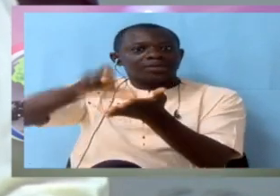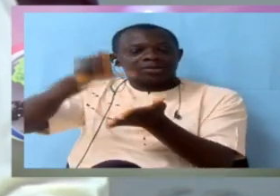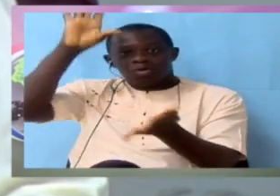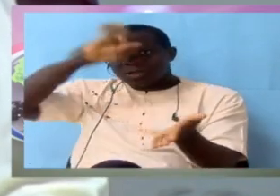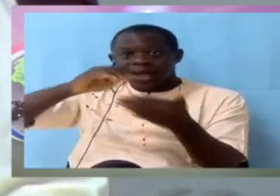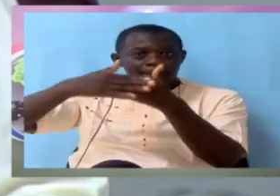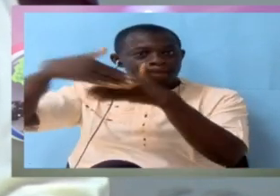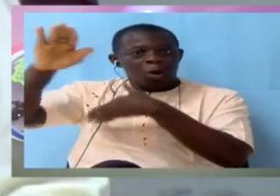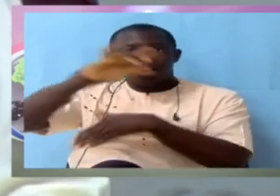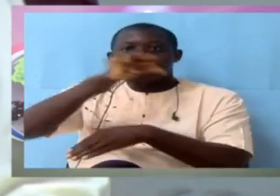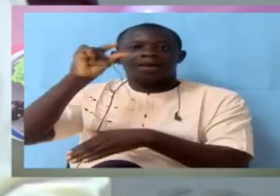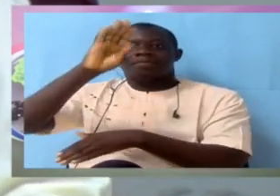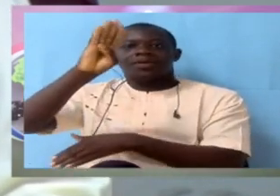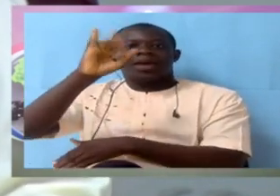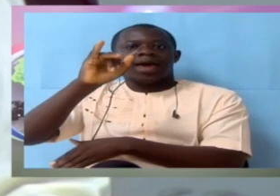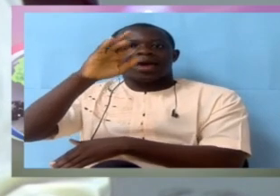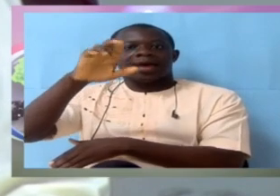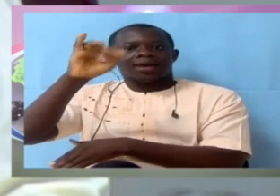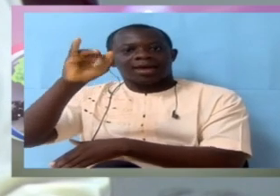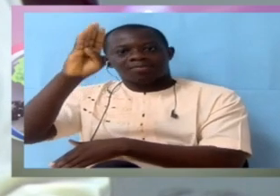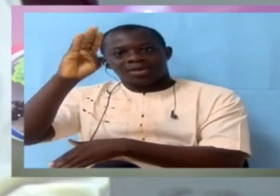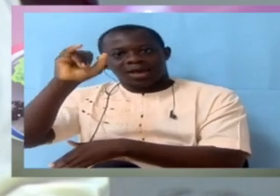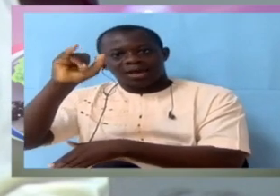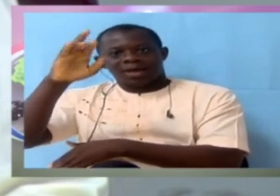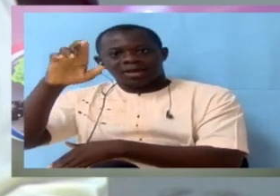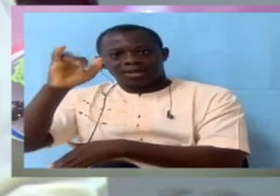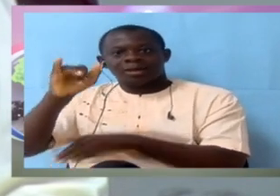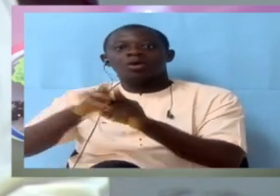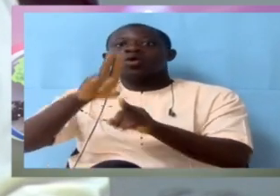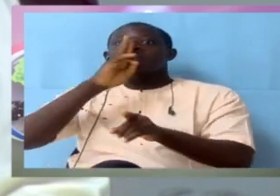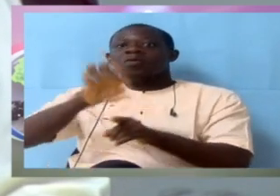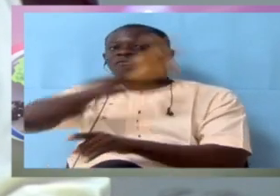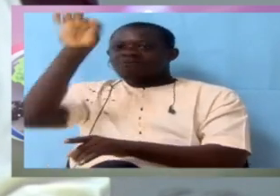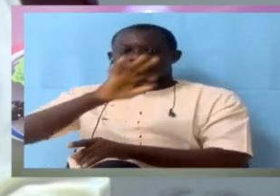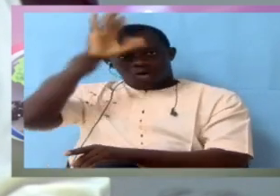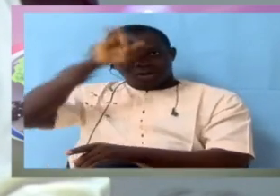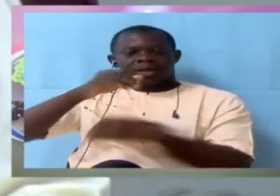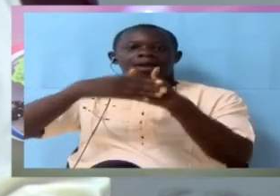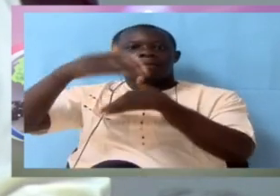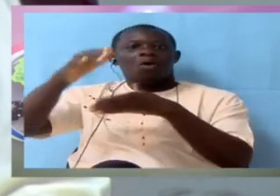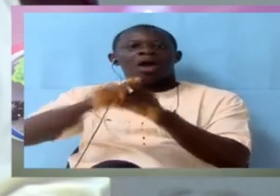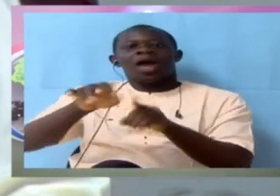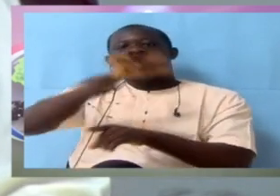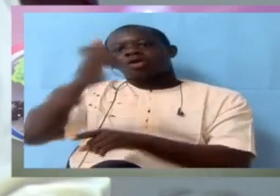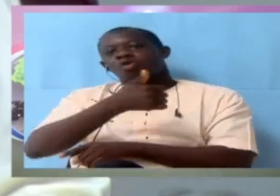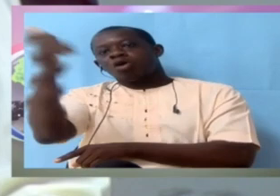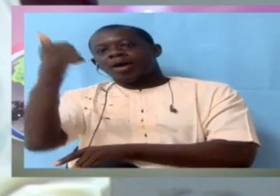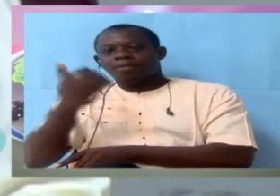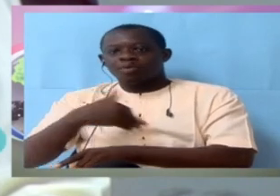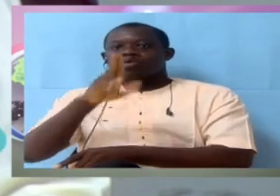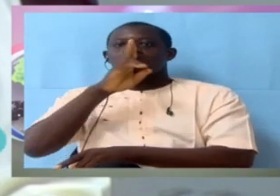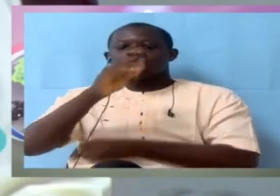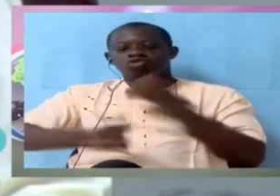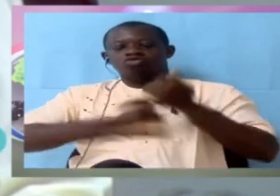Njie, and all the victims of circumstances and situations that suffered in the hands of the old